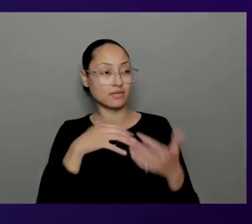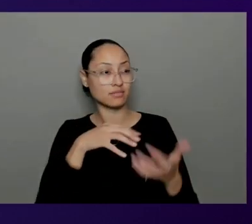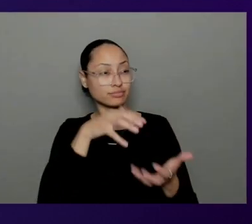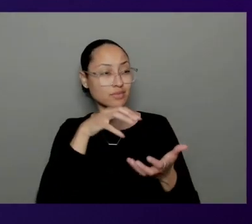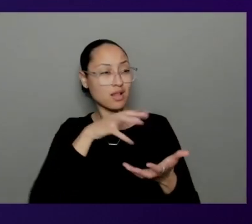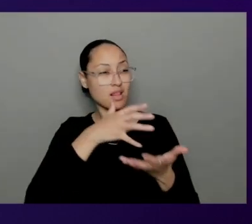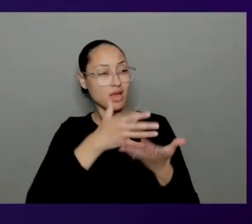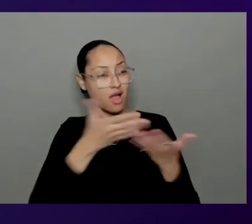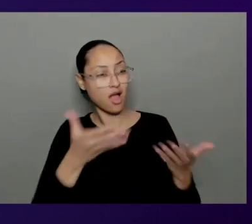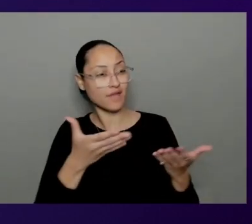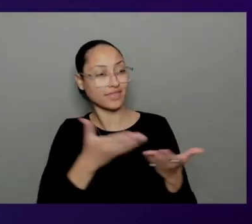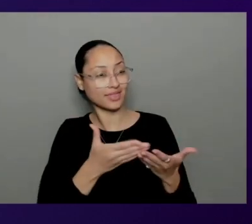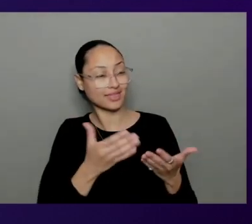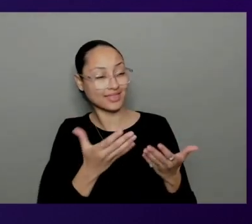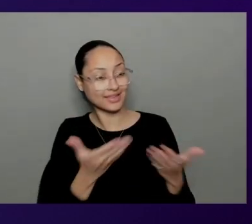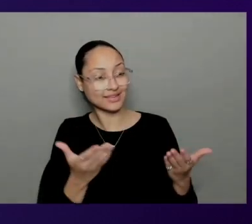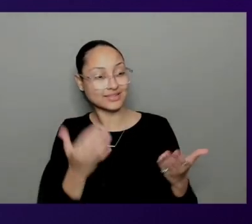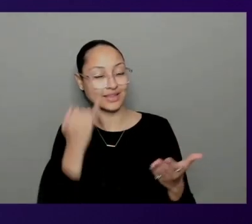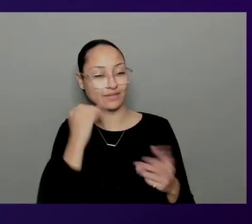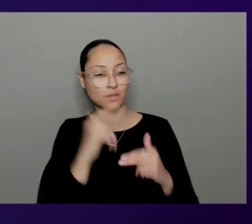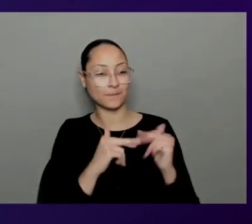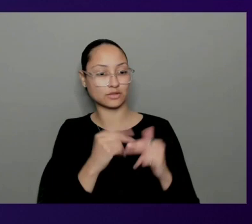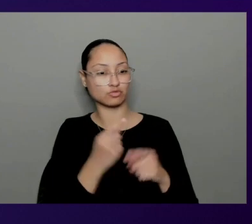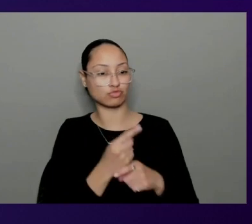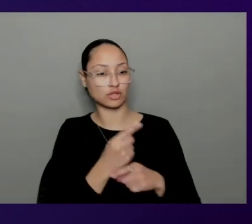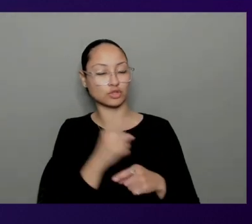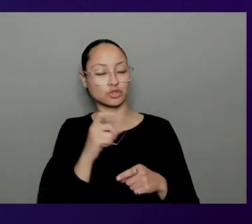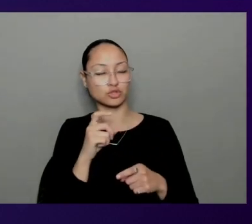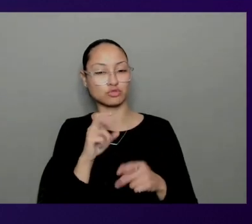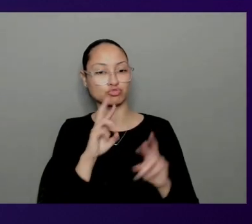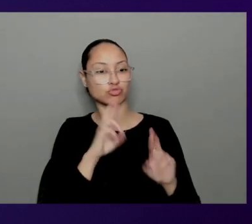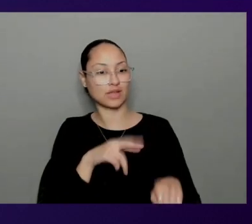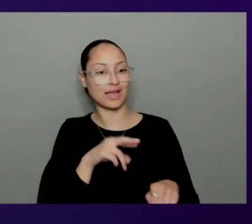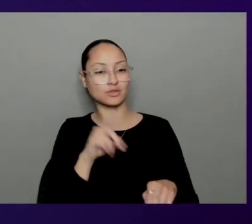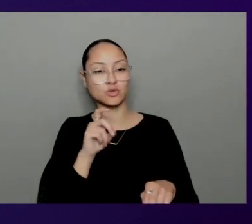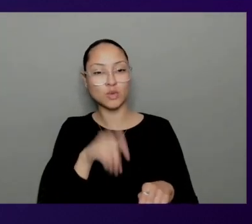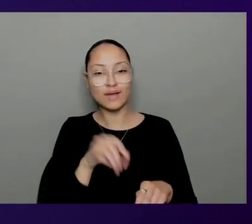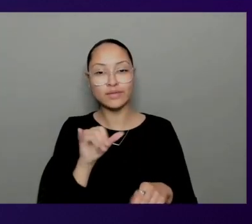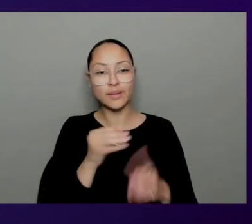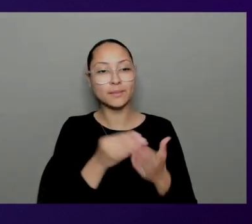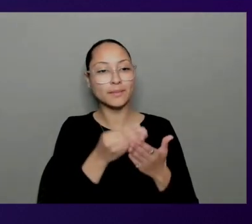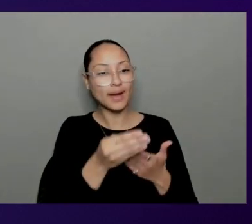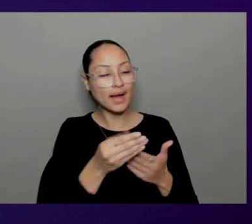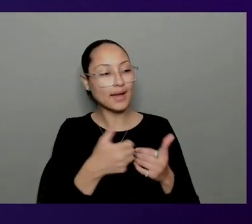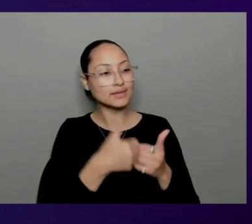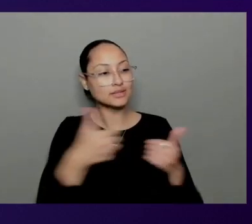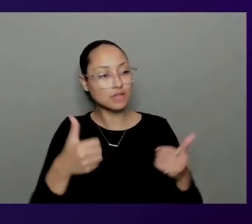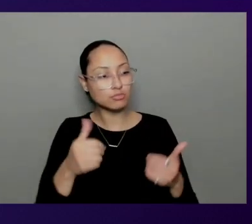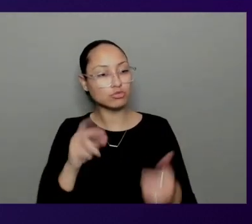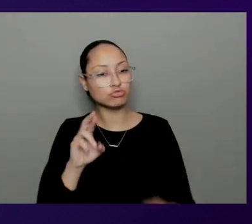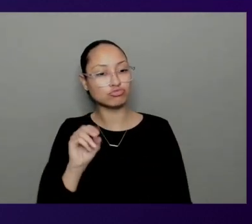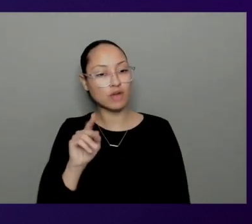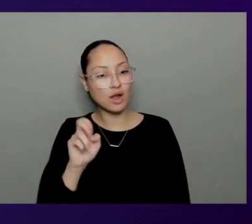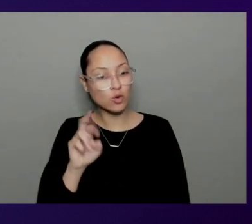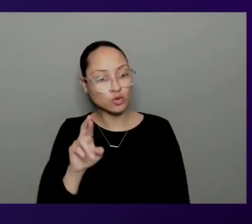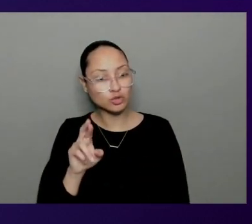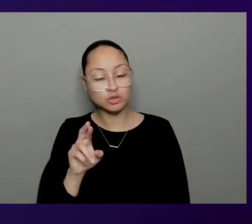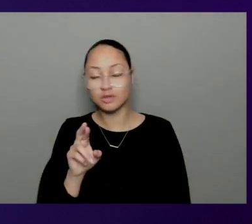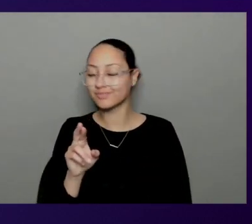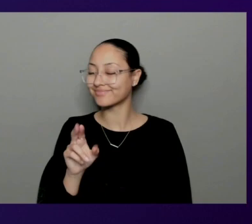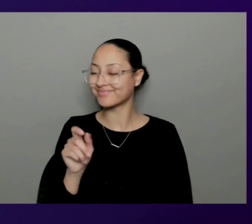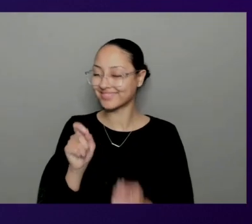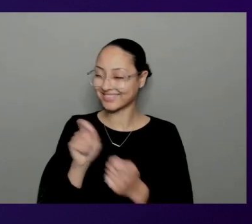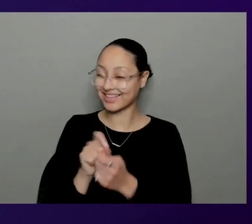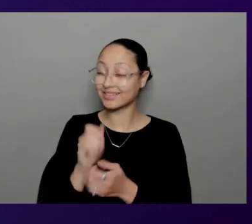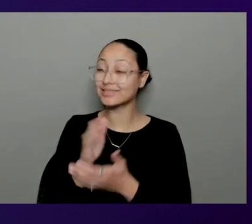just regular React, you'd have to go out and go find, like a router, right? Like React Exactly, router and things exactly. like that. It comes with opinions, but